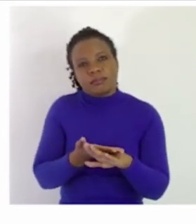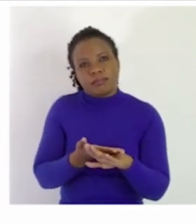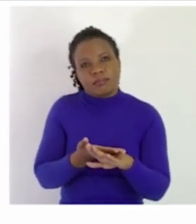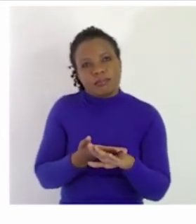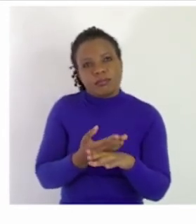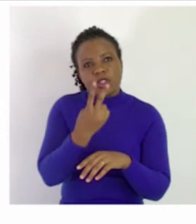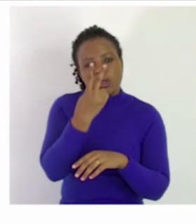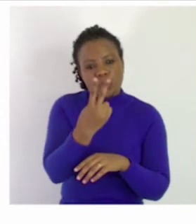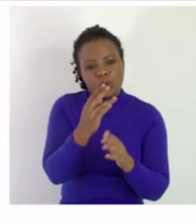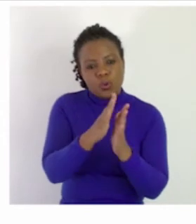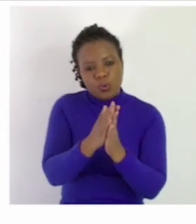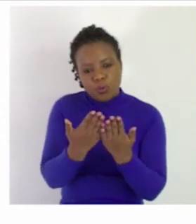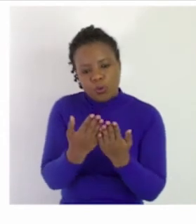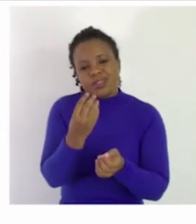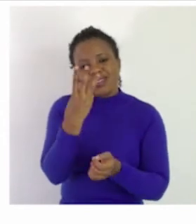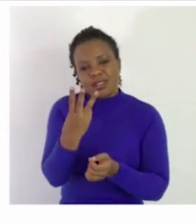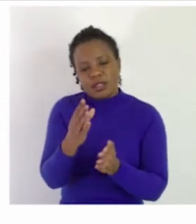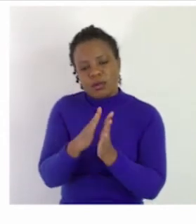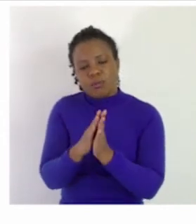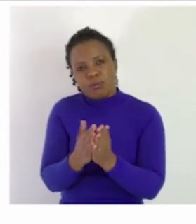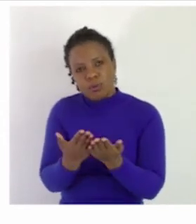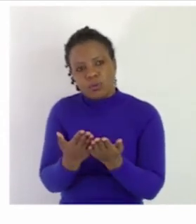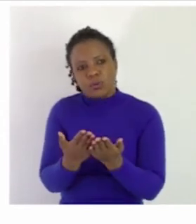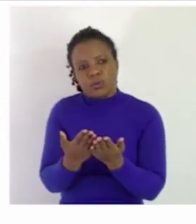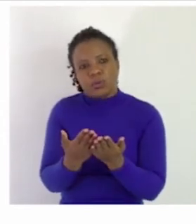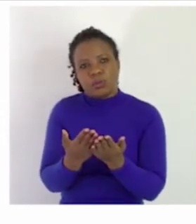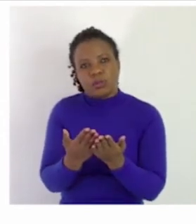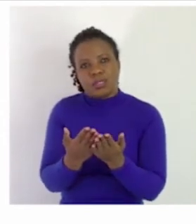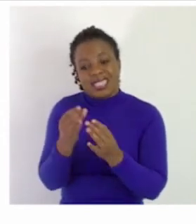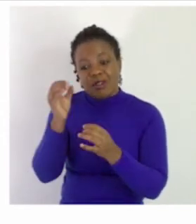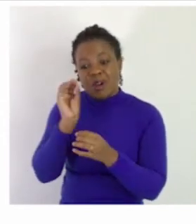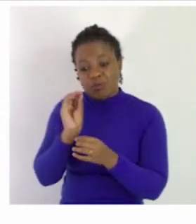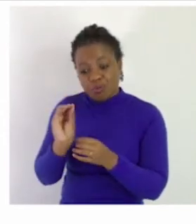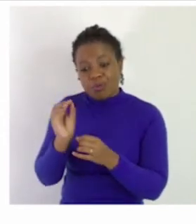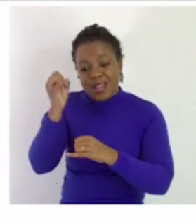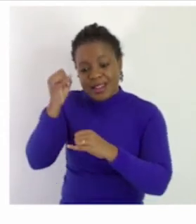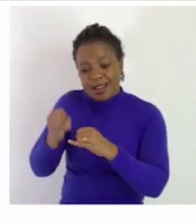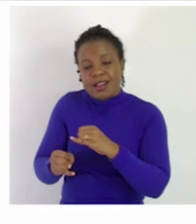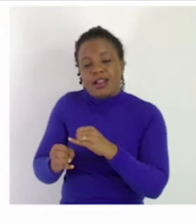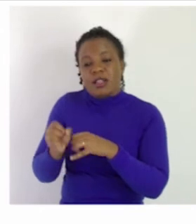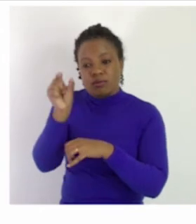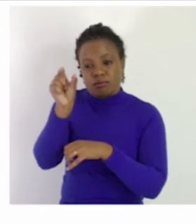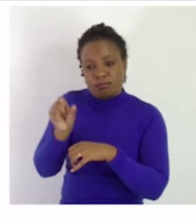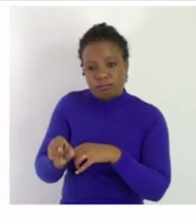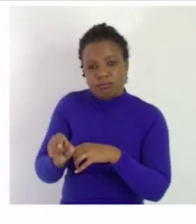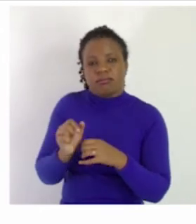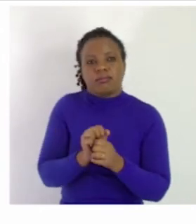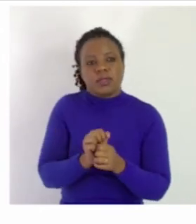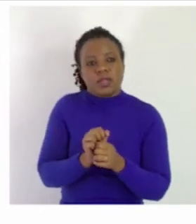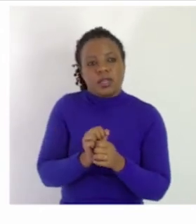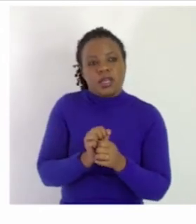2 books, 3 books, which is opposed to a singular form, which says 1